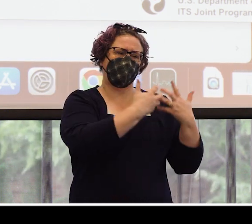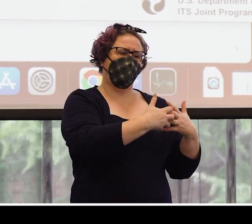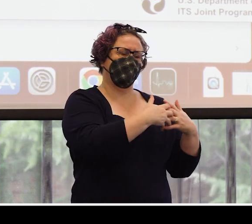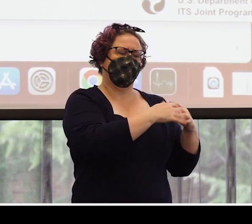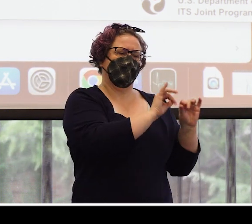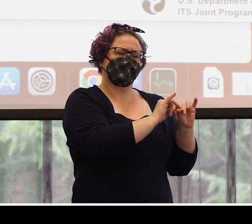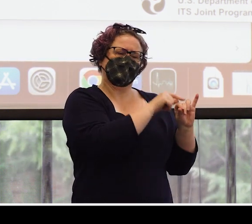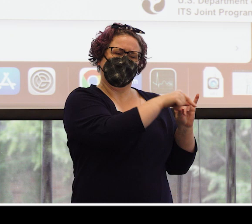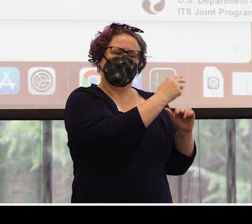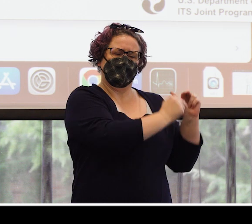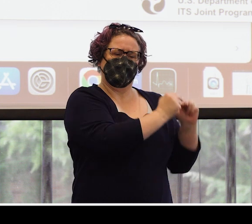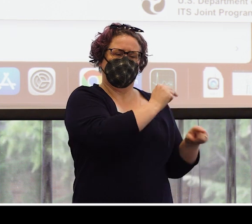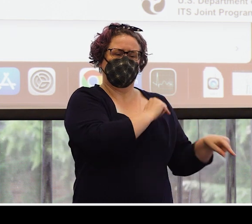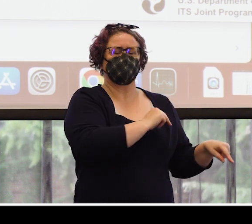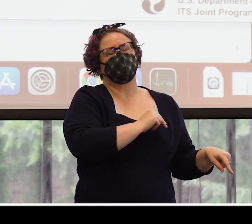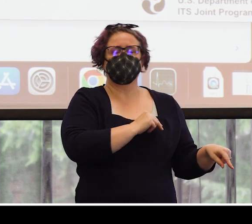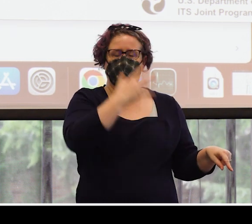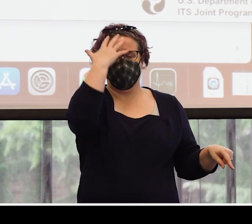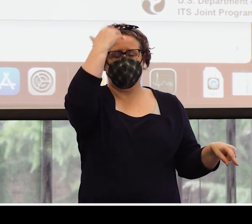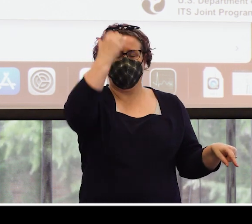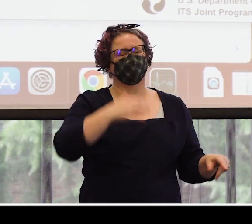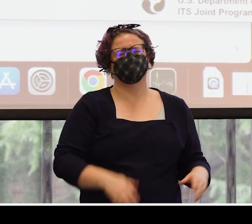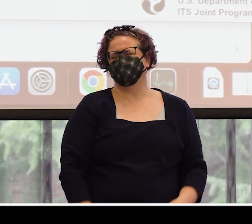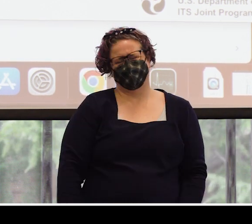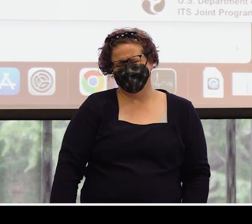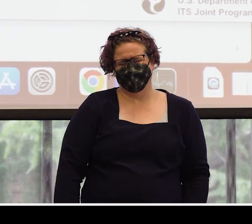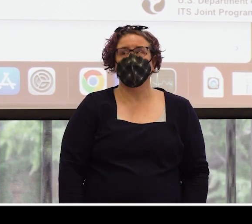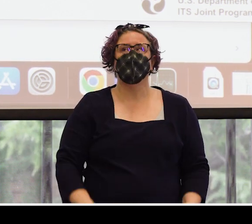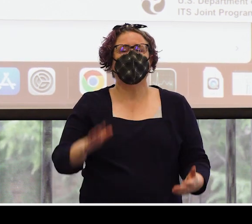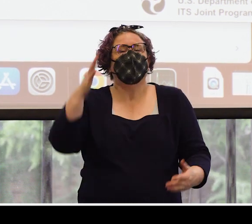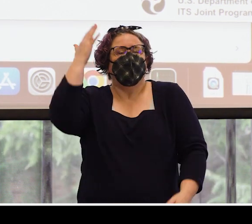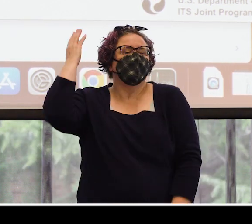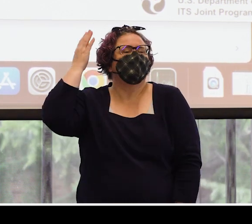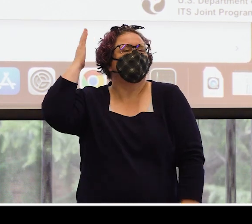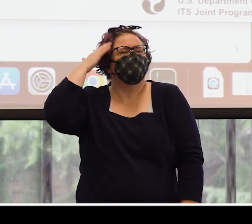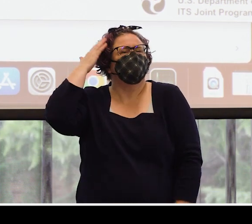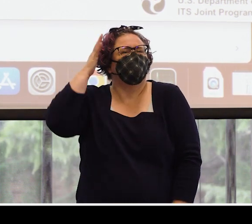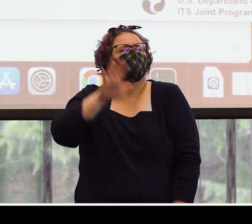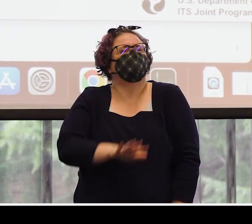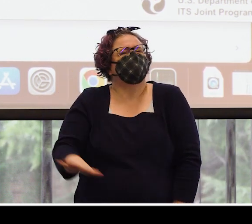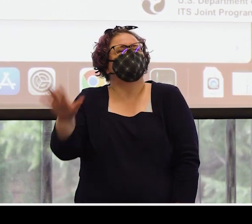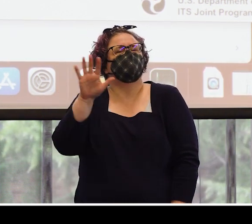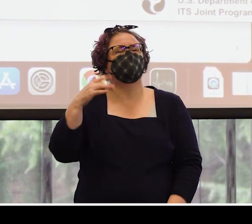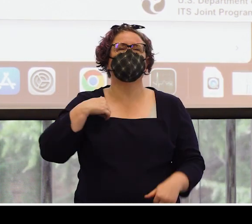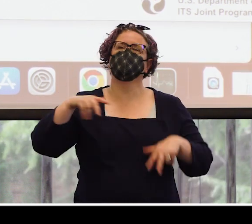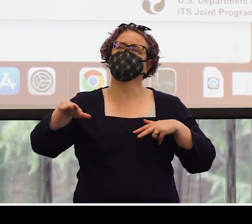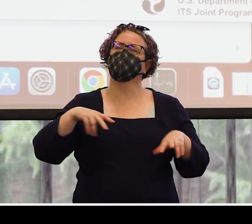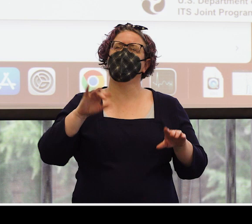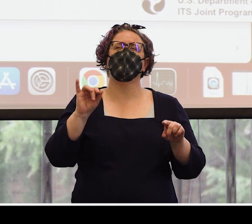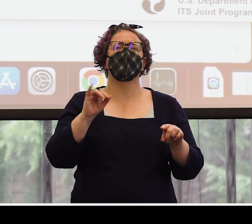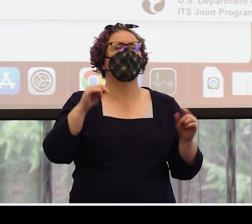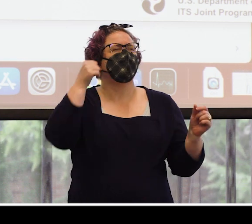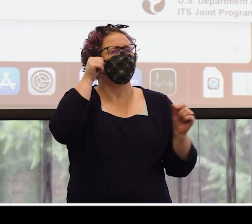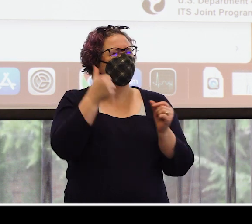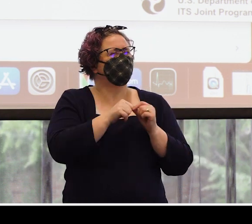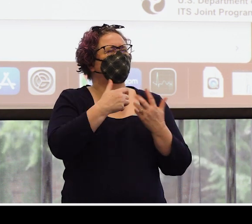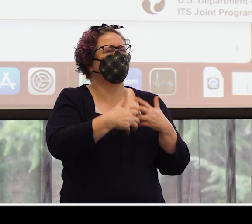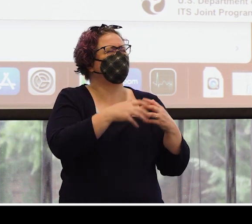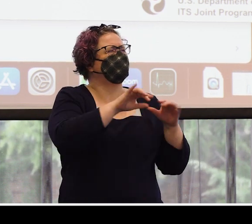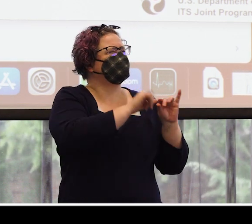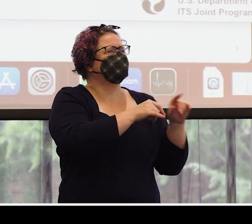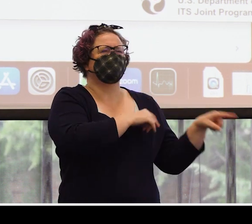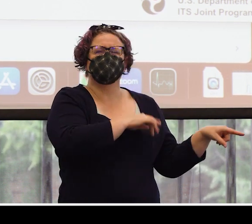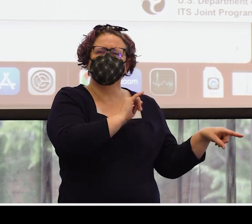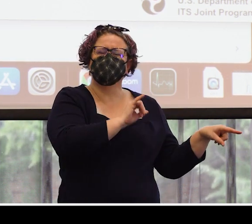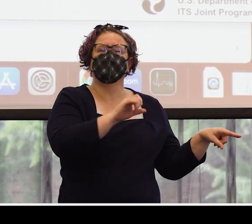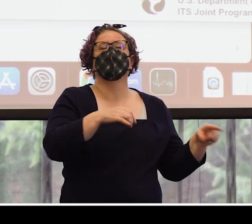is somewhere here, but I have some idea as to where it is, and when I want to probably traverse the path next time, or if I need